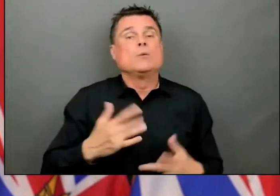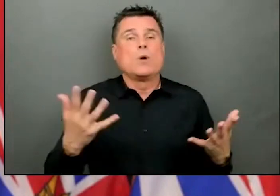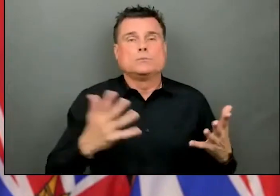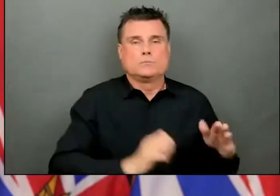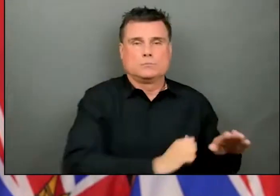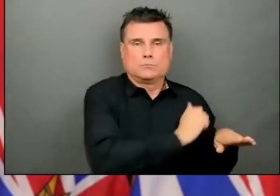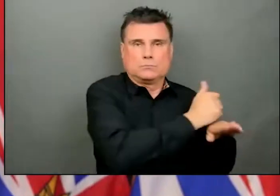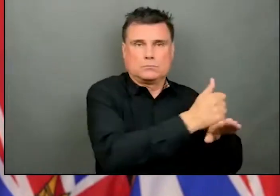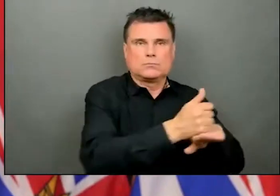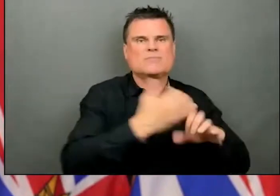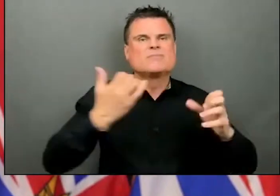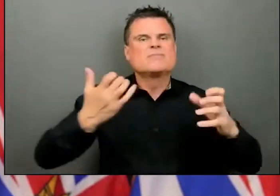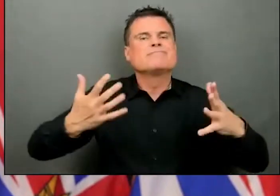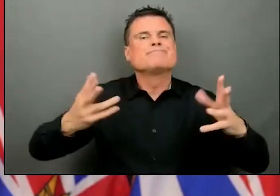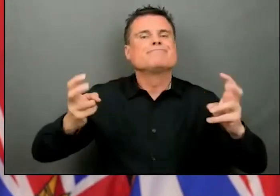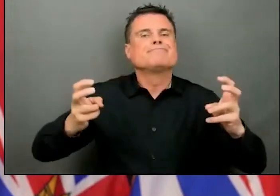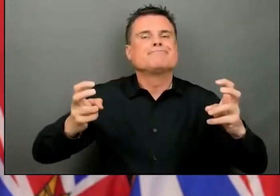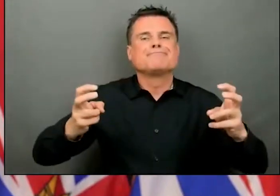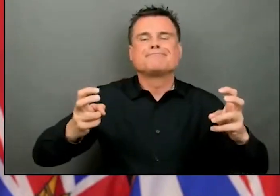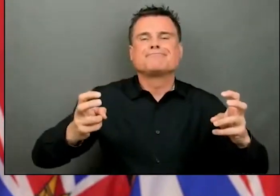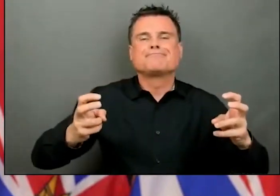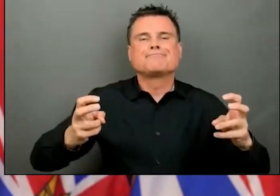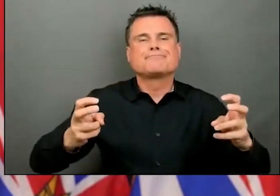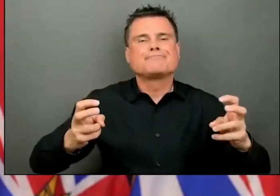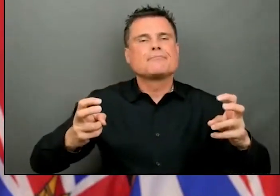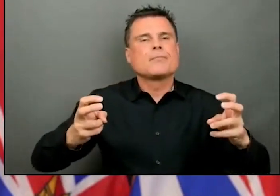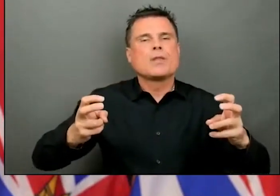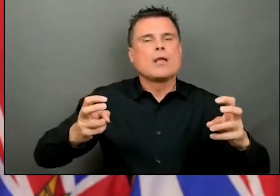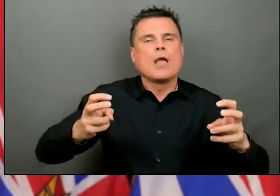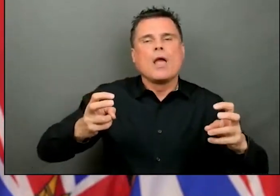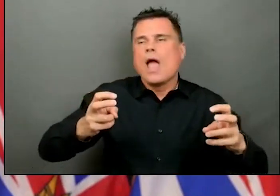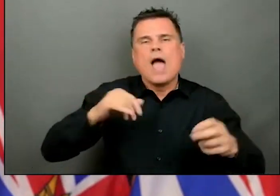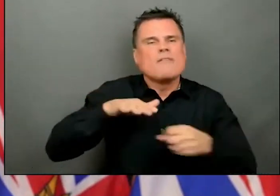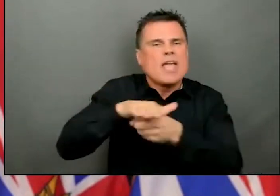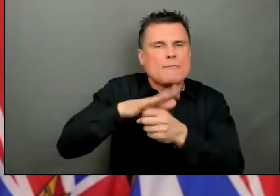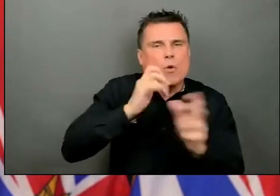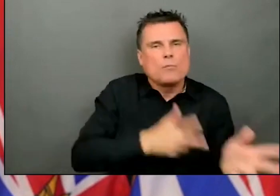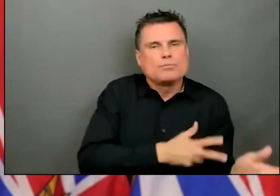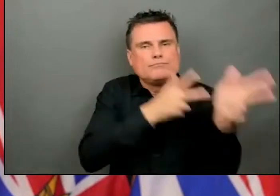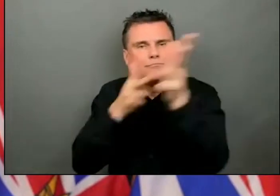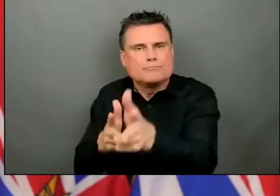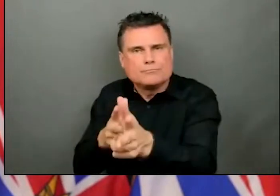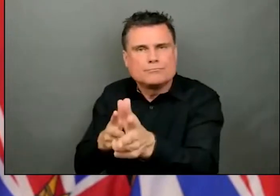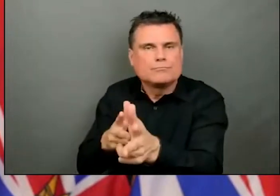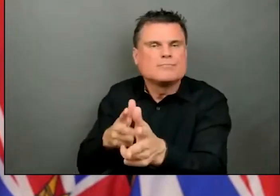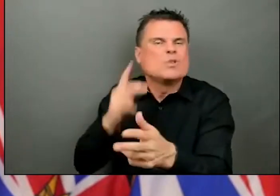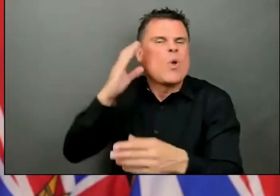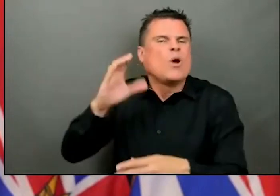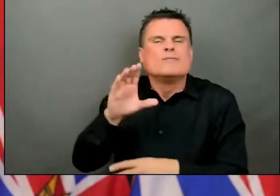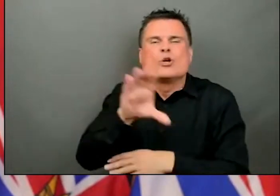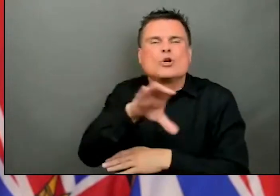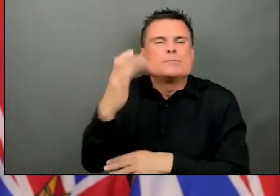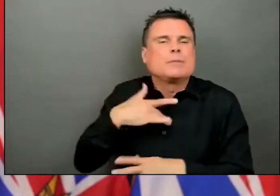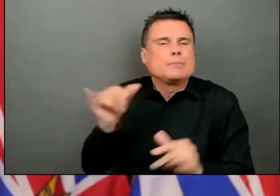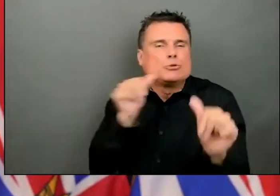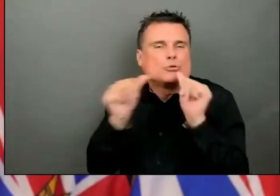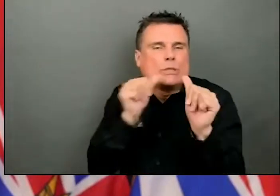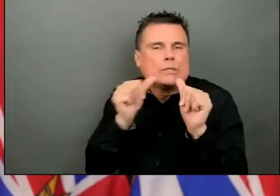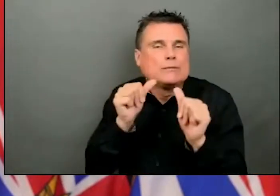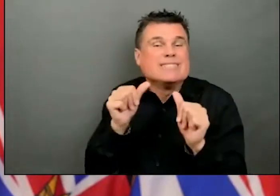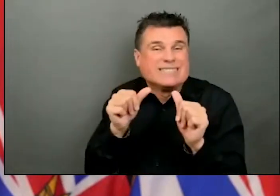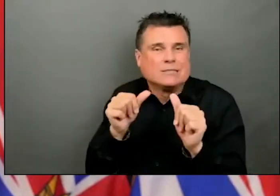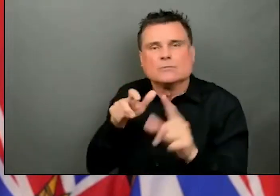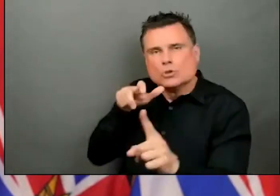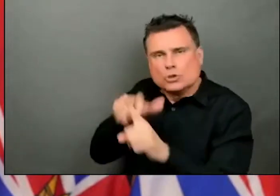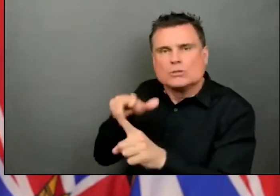from. And I know at Christmas time when that happens, the vast majority of travelers are quite happy to pause and say, no, I didn't